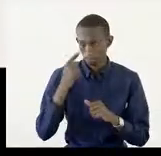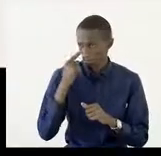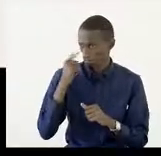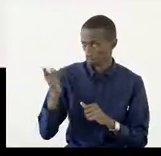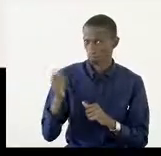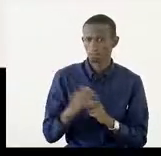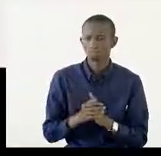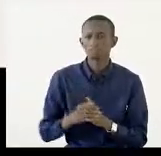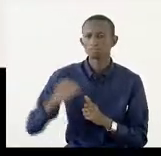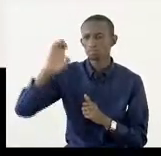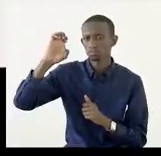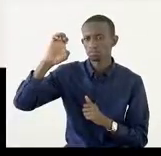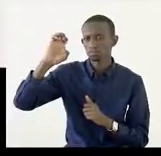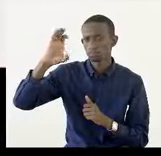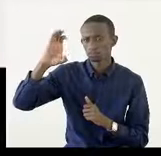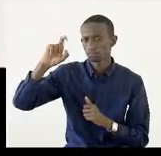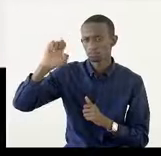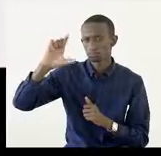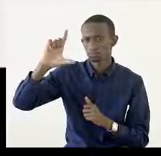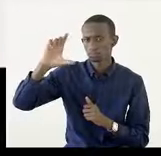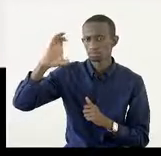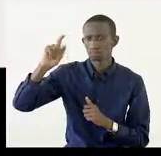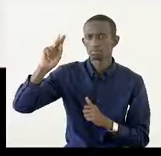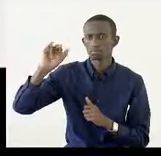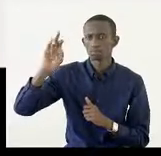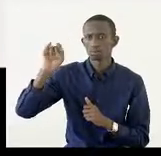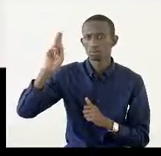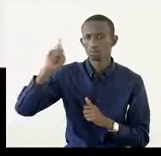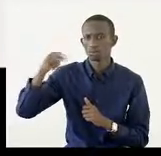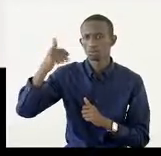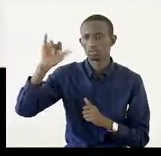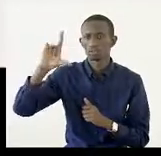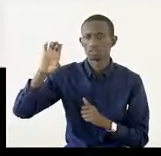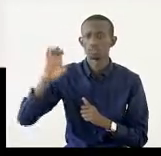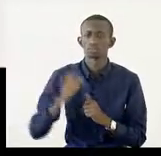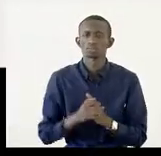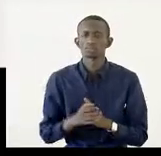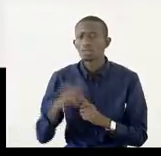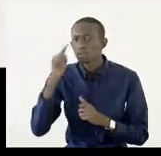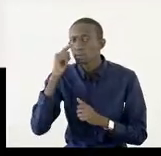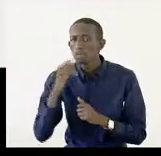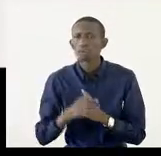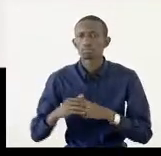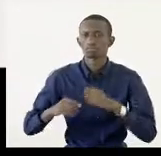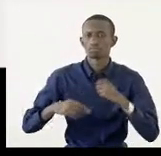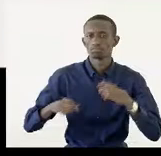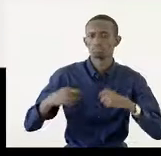at electrophilic substitution reactions. So electrophilic substitution